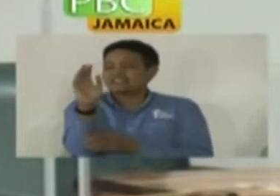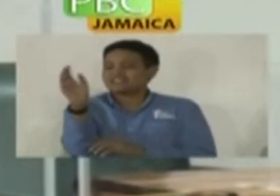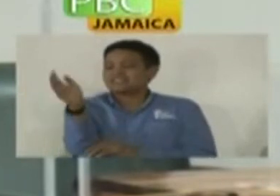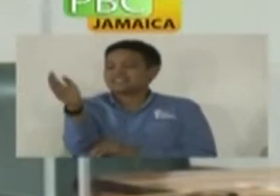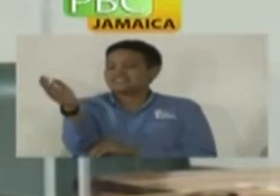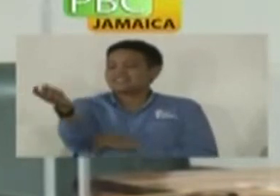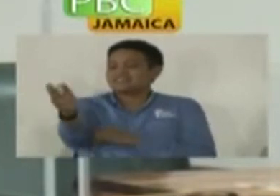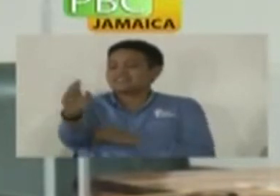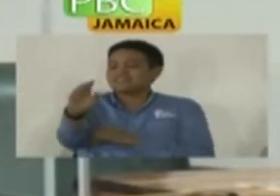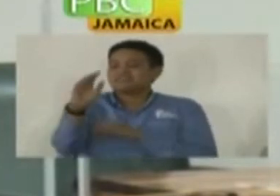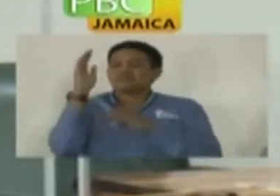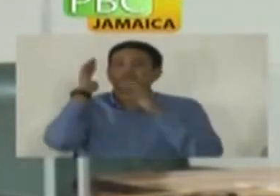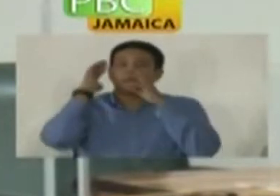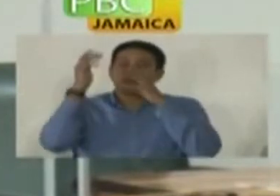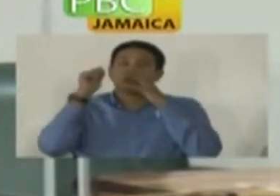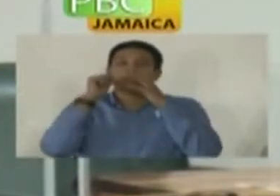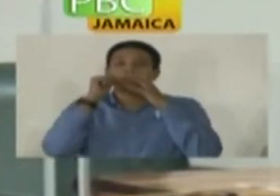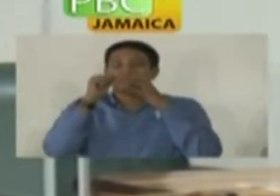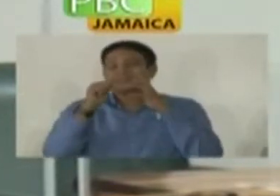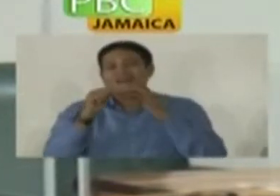would be unmeritorious.